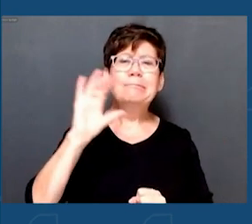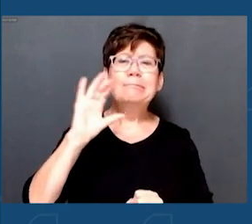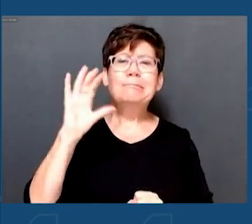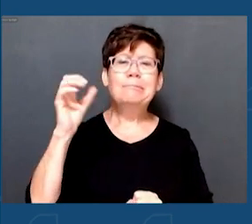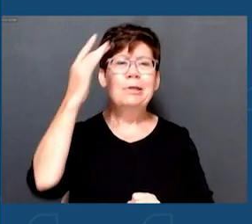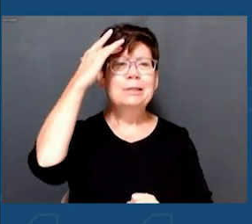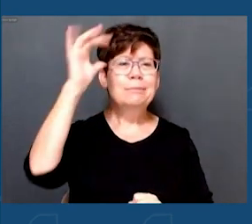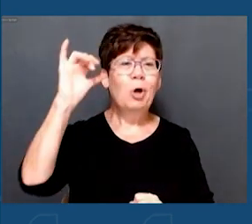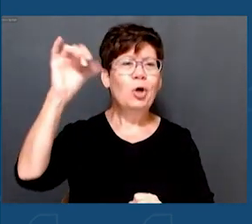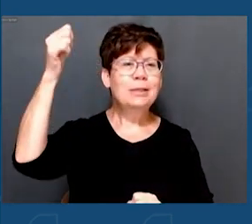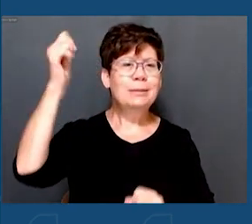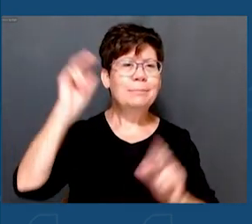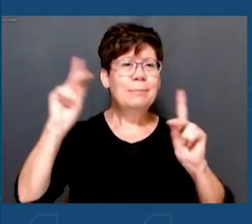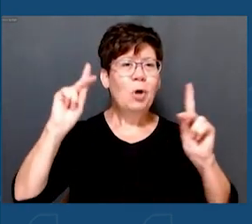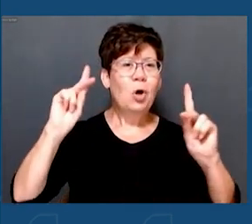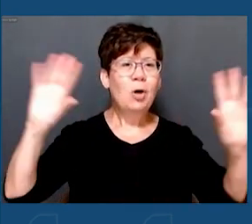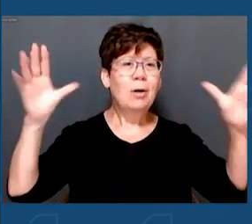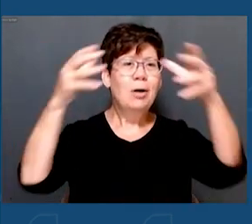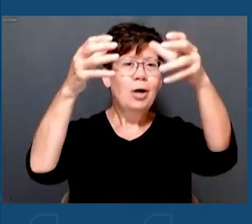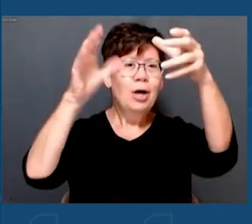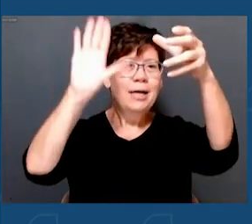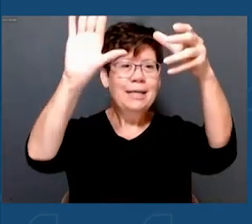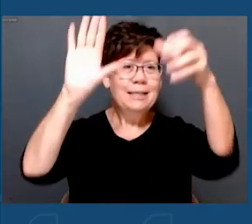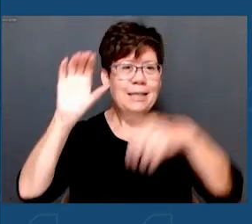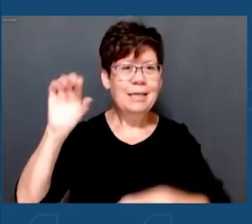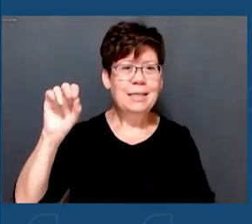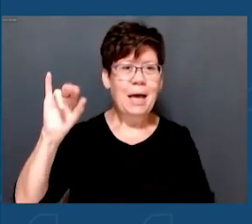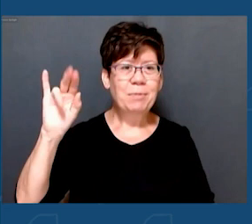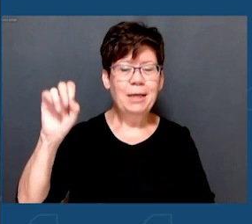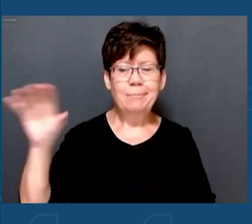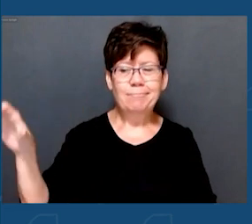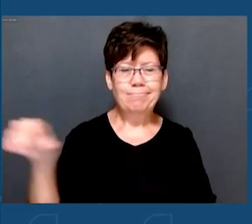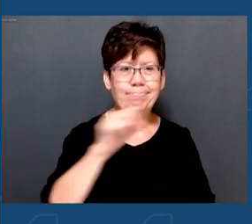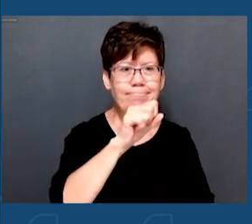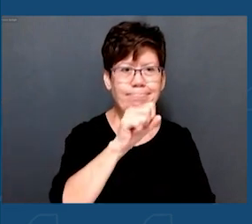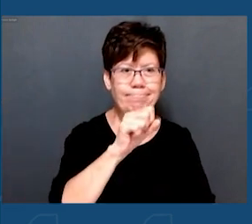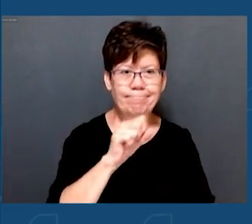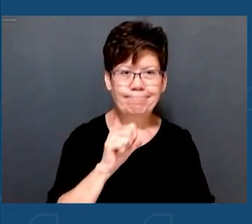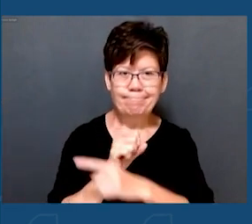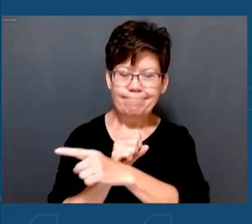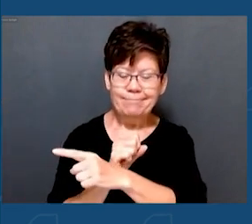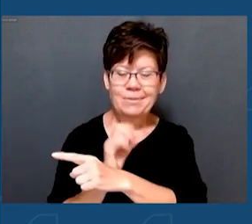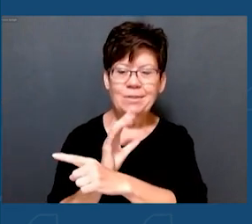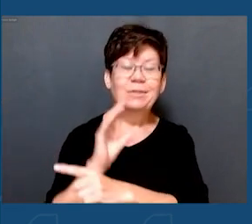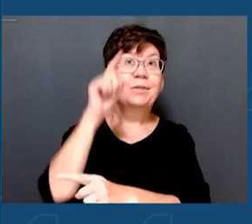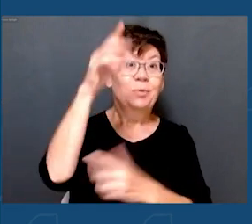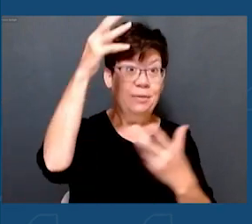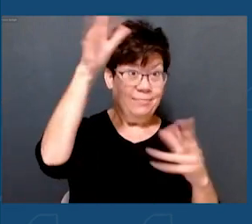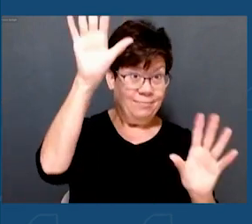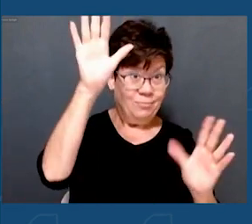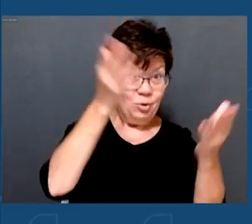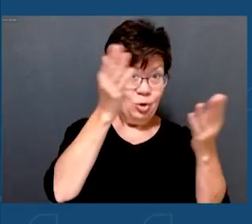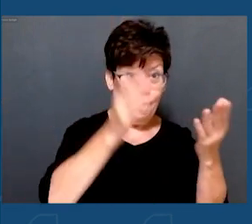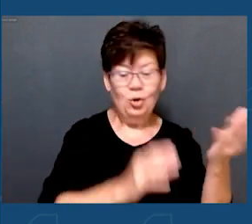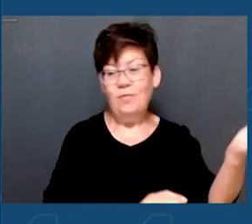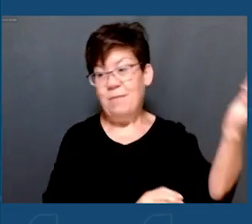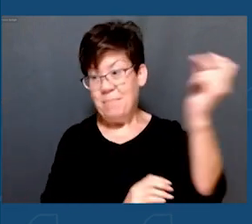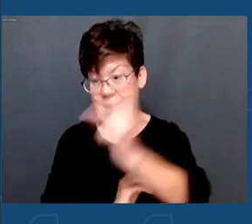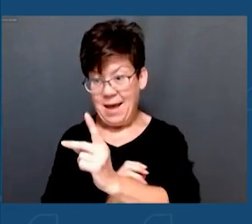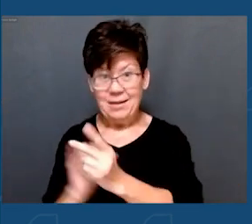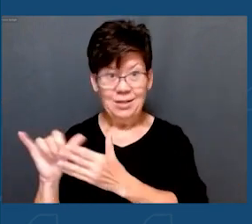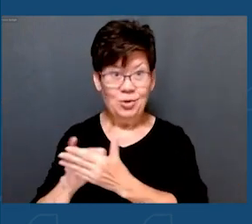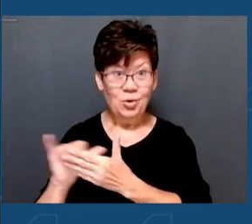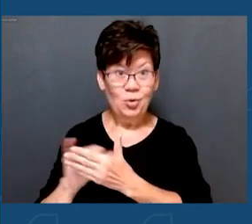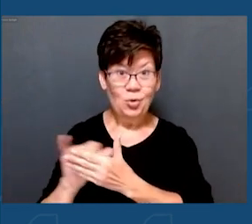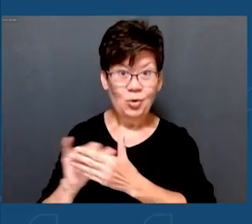cabinet, took him away, and he went and served as our secretary of education. For him to come back home to New York and to lead SUNY